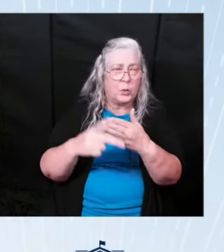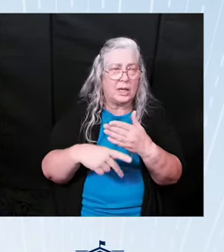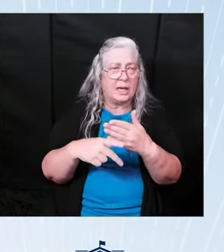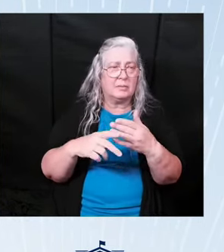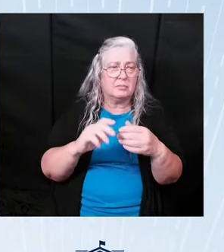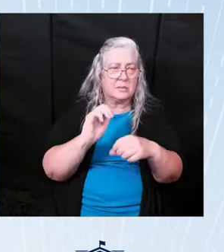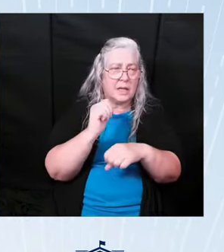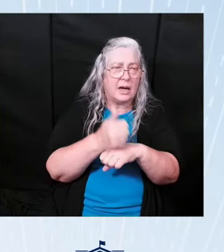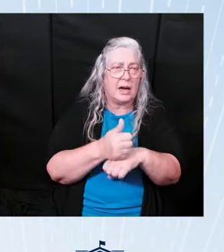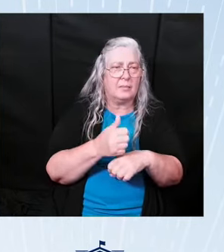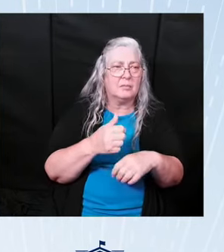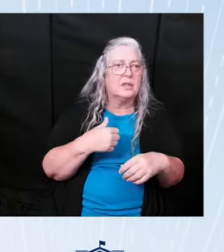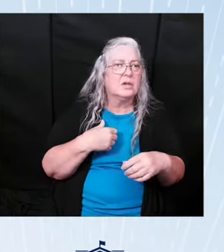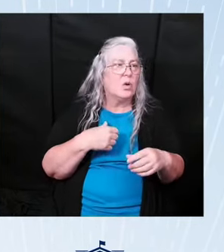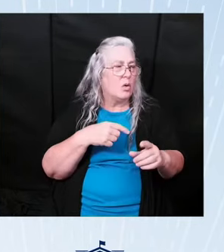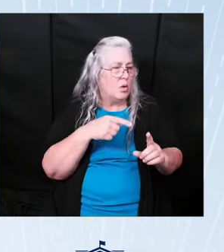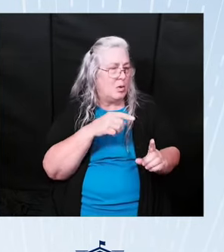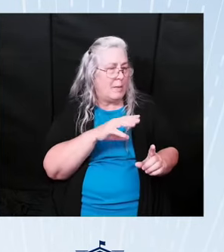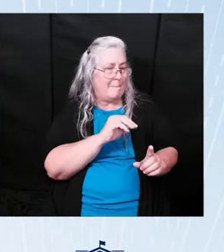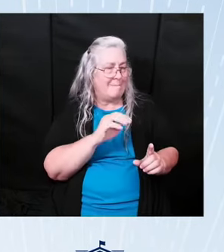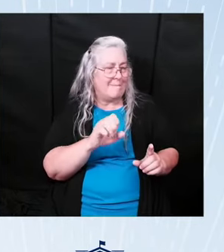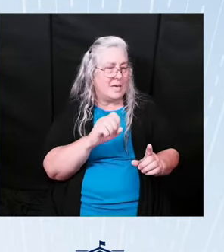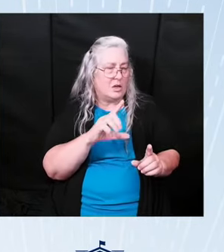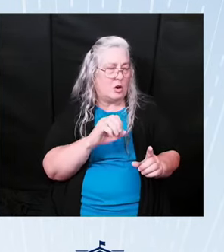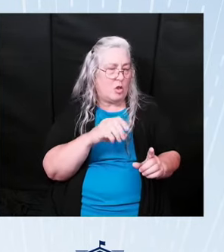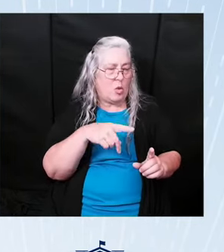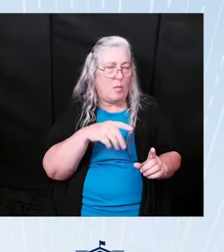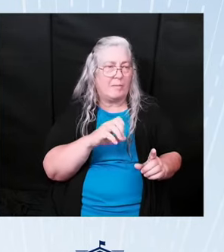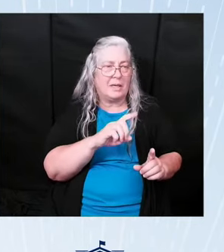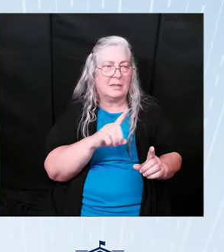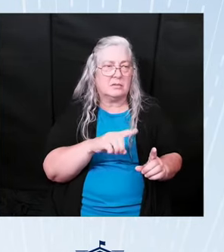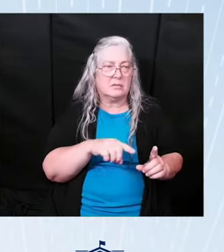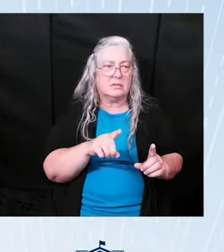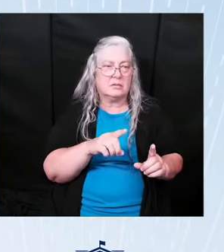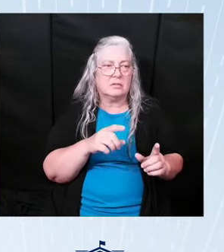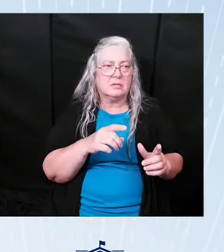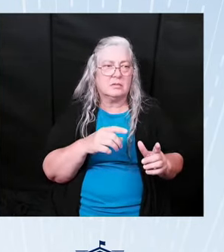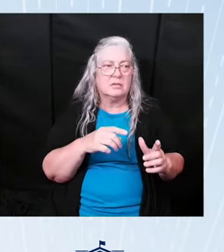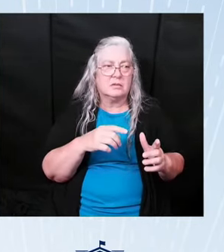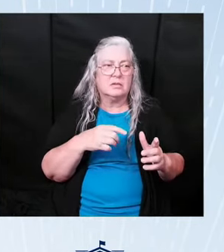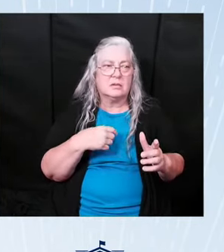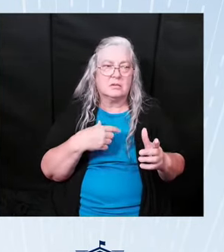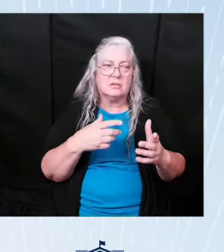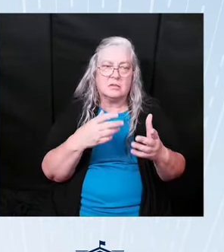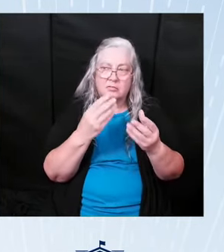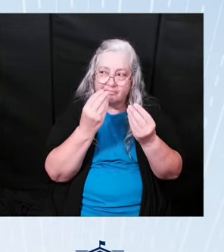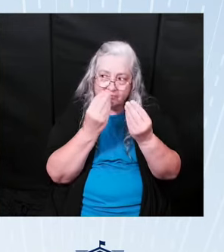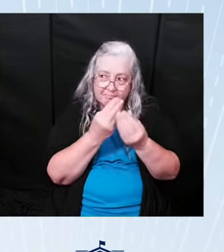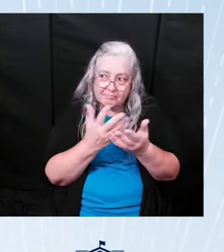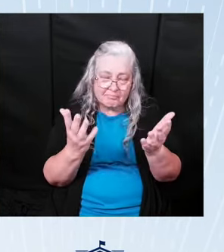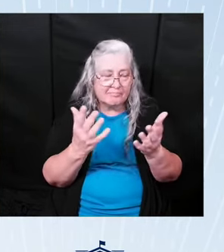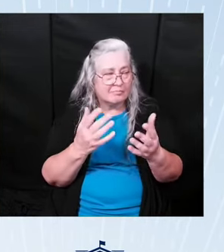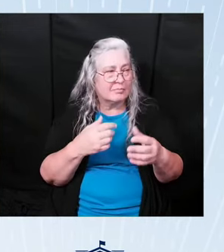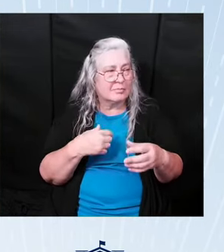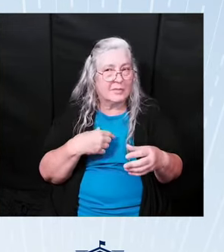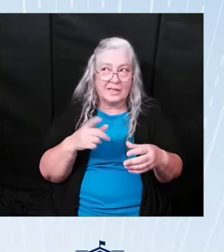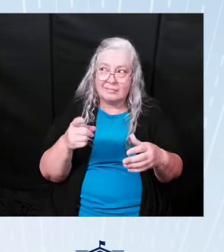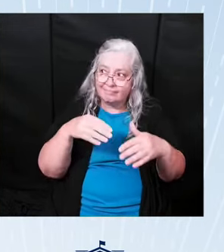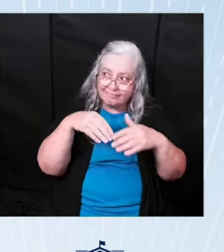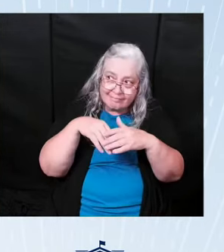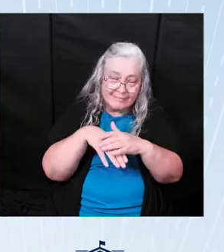with a question for everyone. Combating climate change requires